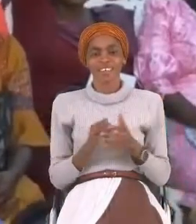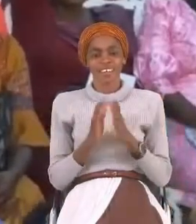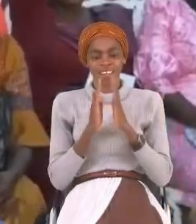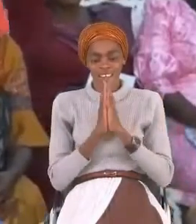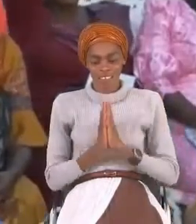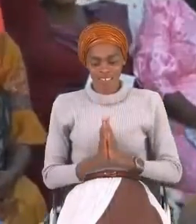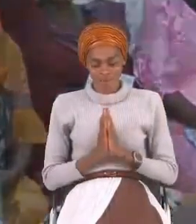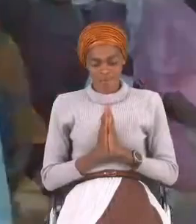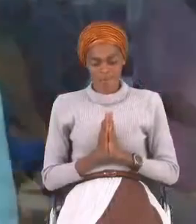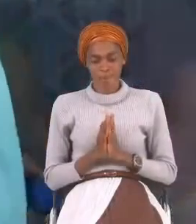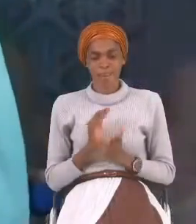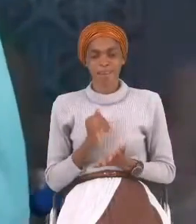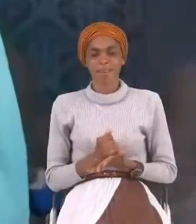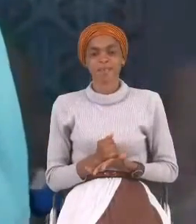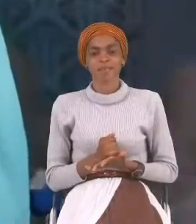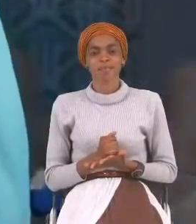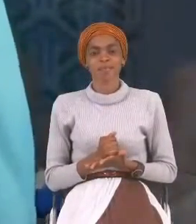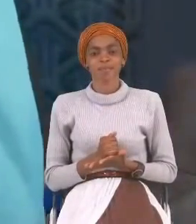Amen.